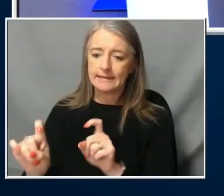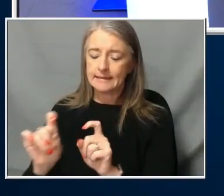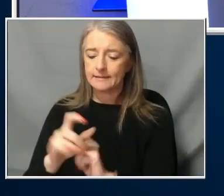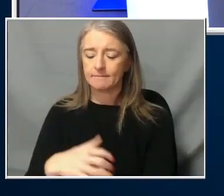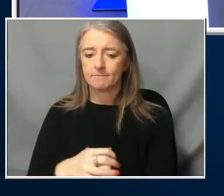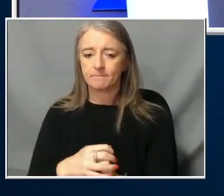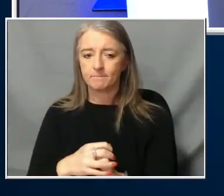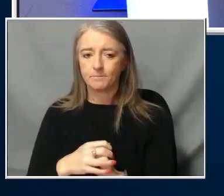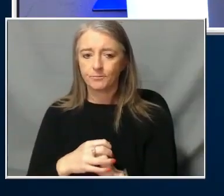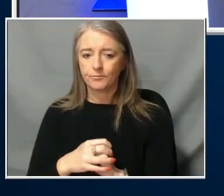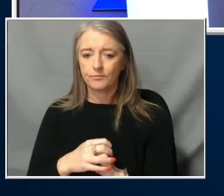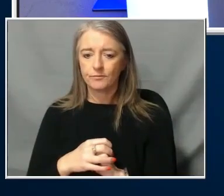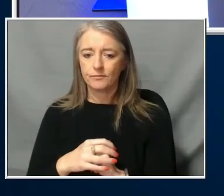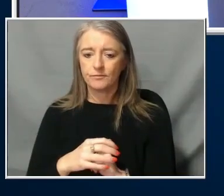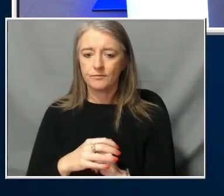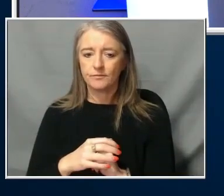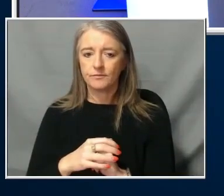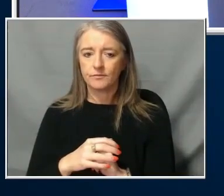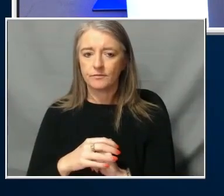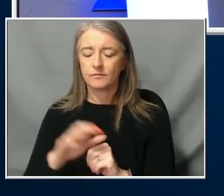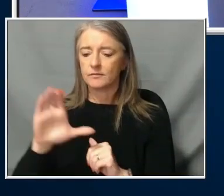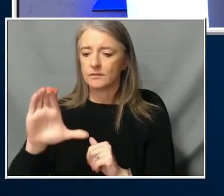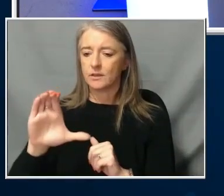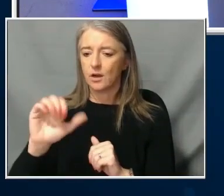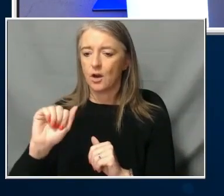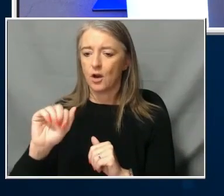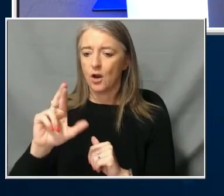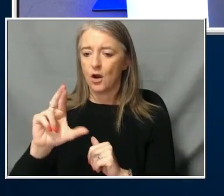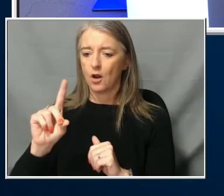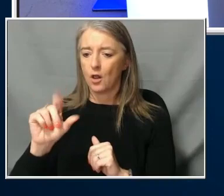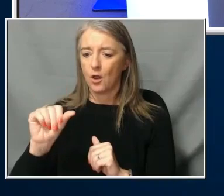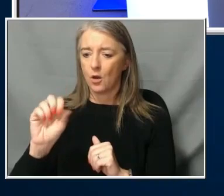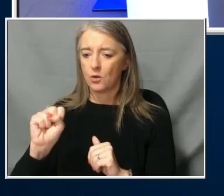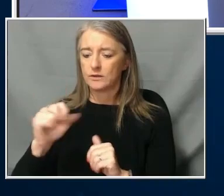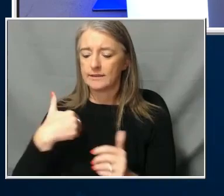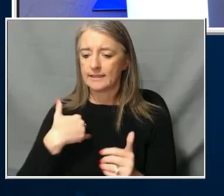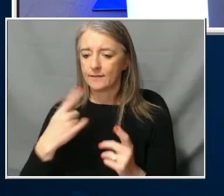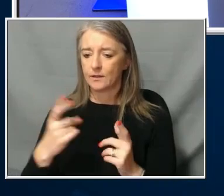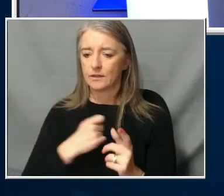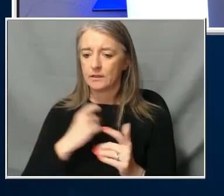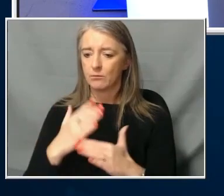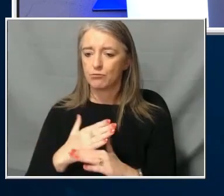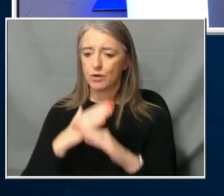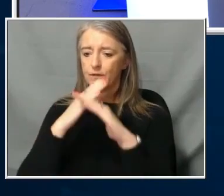Dr. Awarjabi, Juan Carlos Reyes has a question. He wants to know, are there preventable